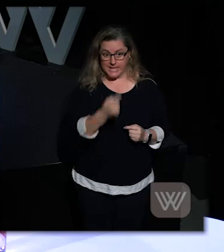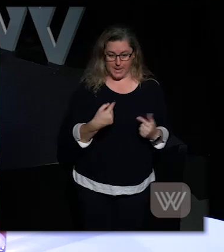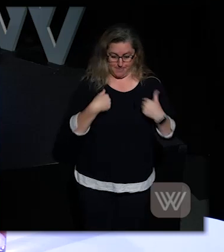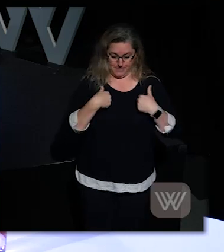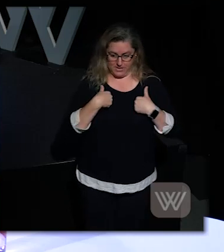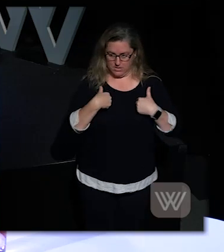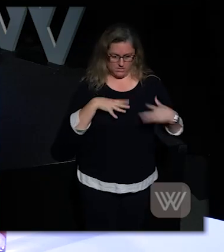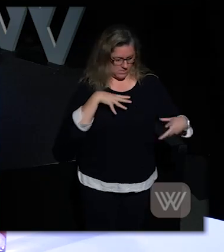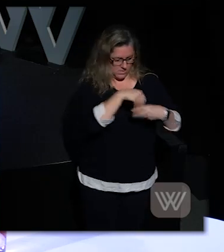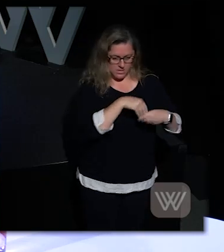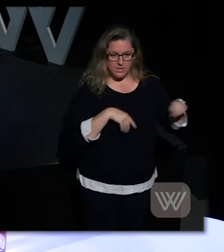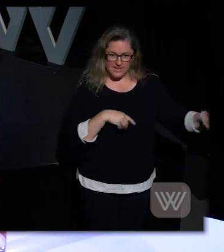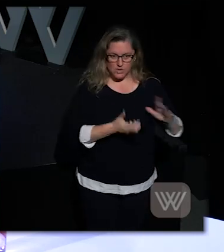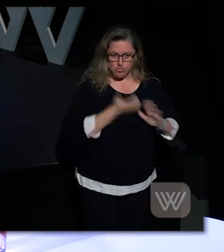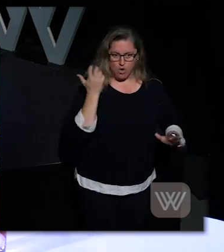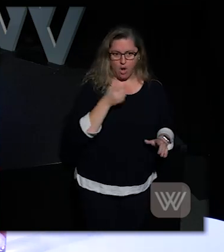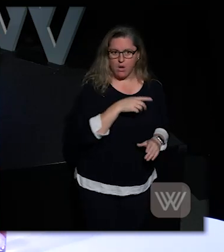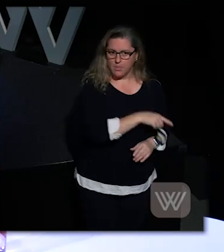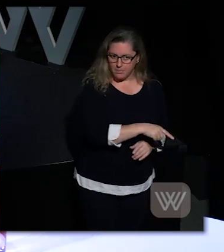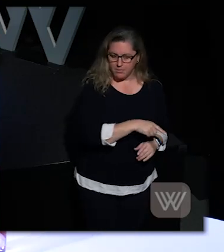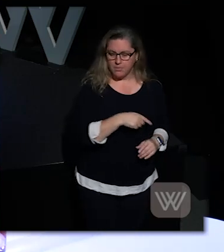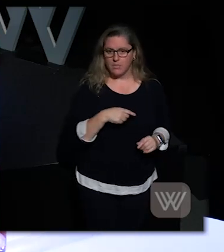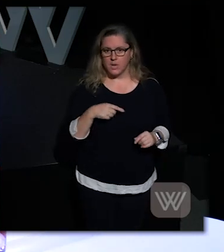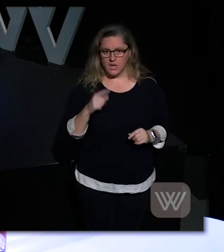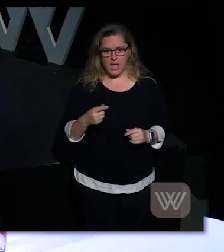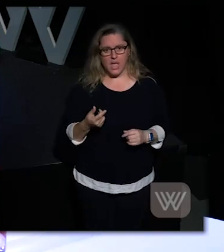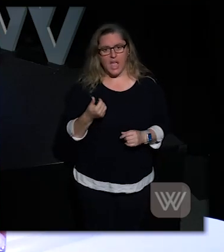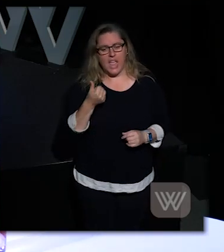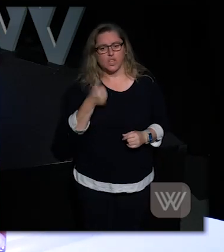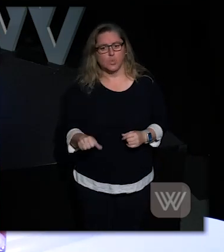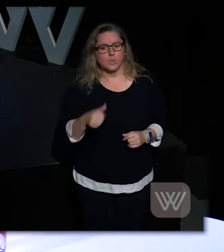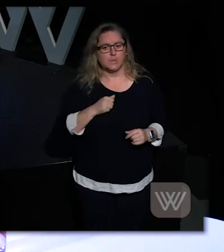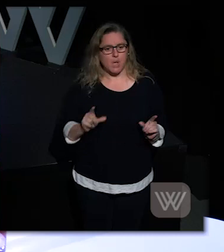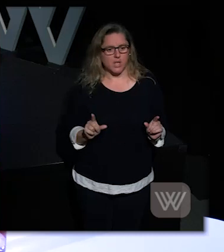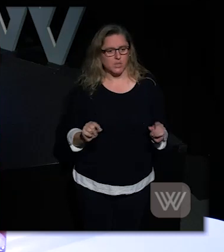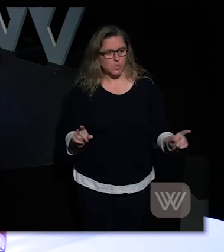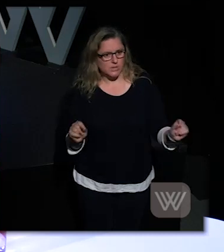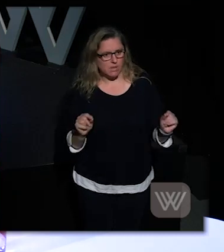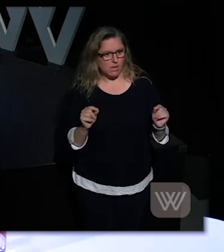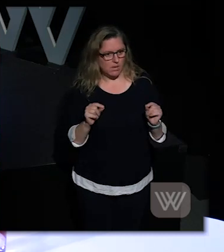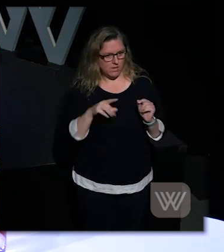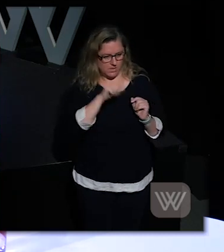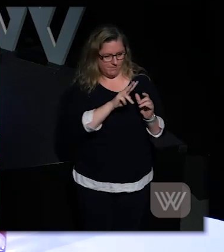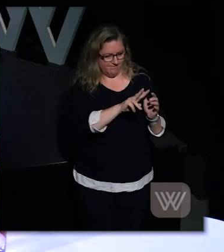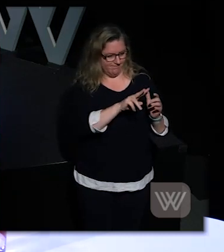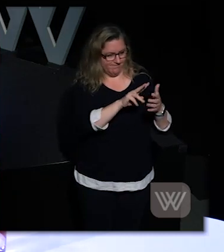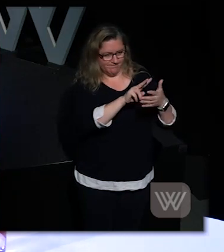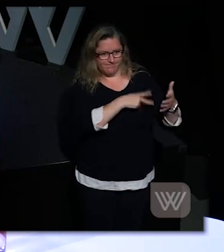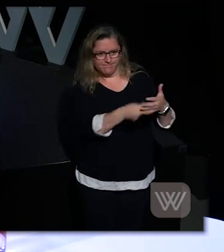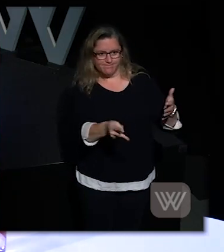somehow implicated in the crimes against that child. And he used my Twitter handle at the bottom of his pieces. So